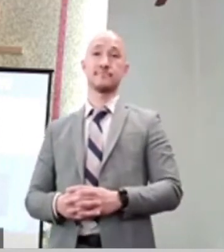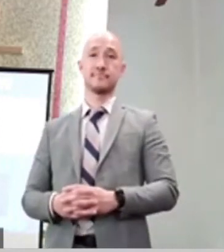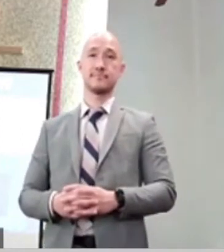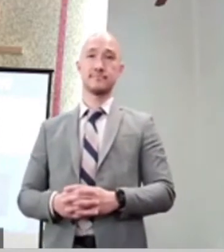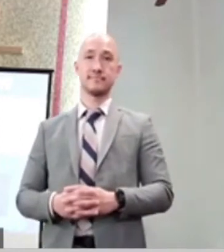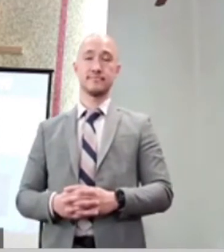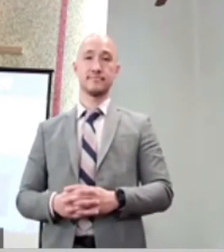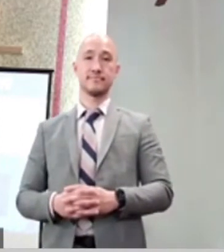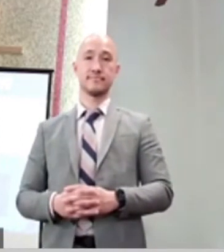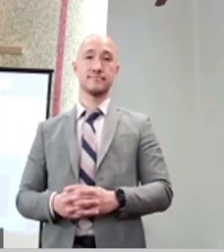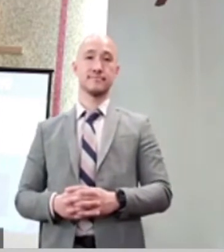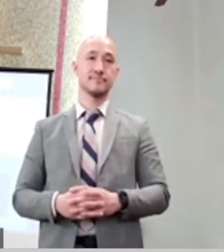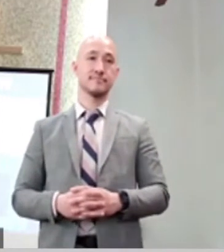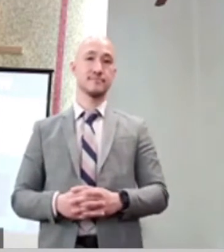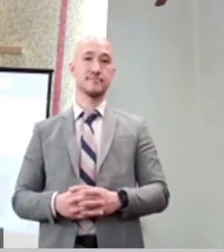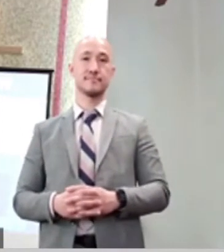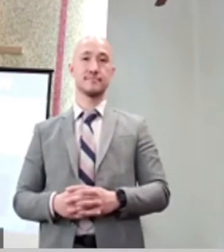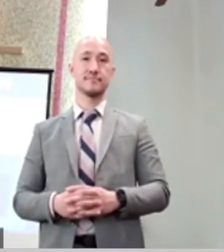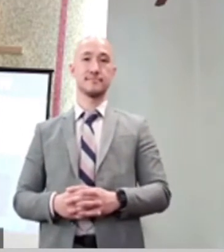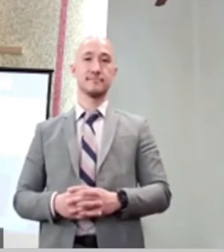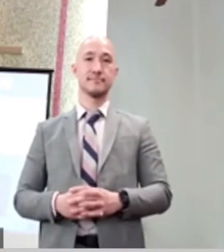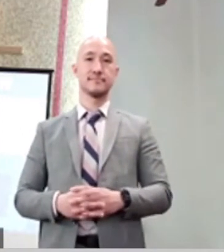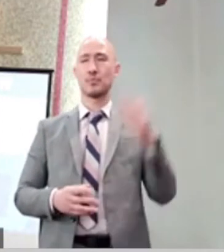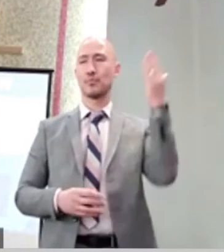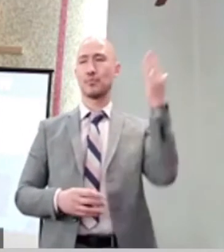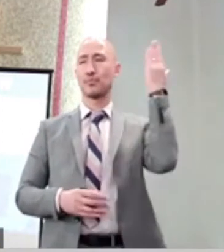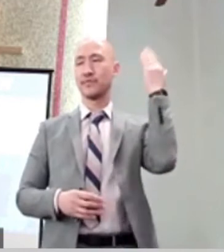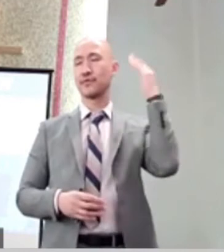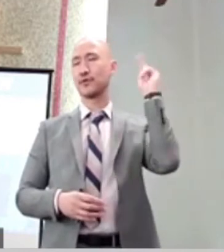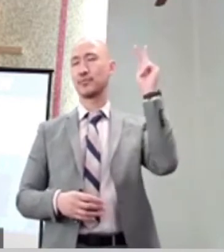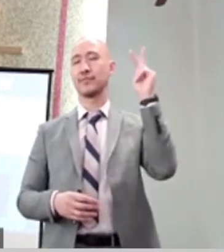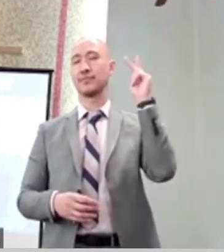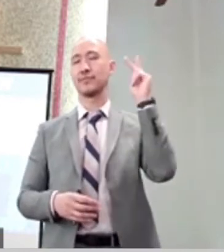they typically were around the same areas that they needed to be patched. The